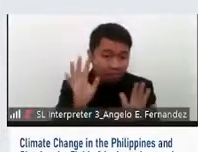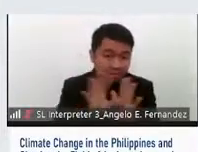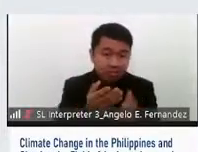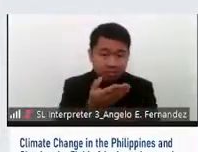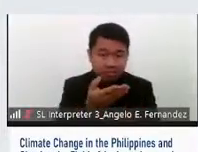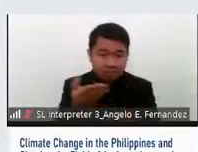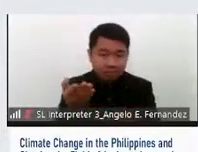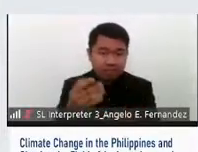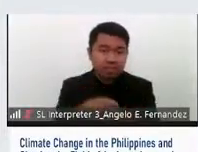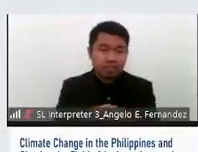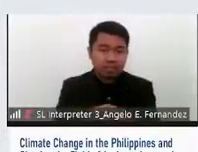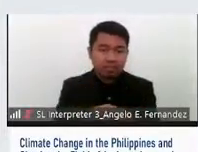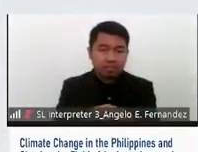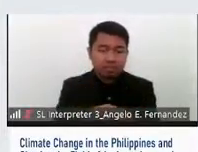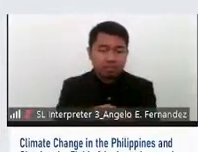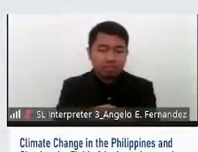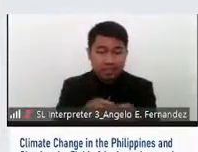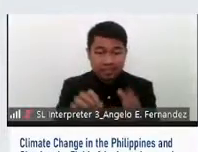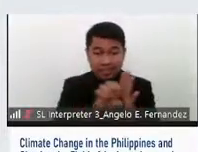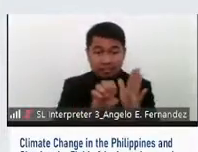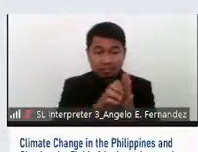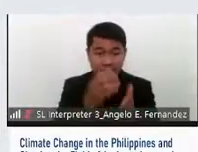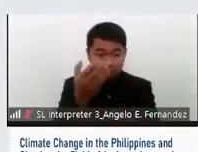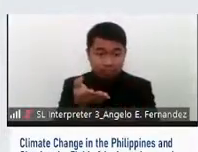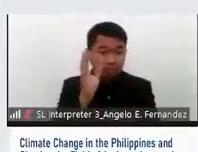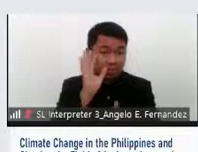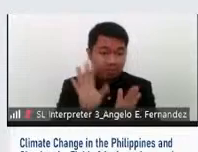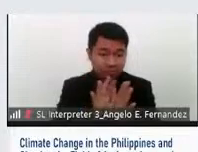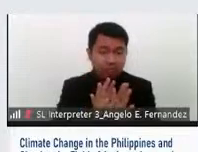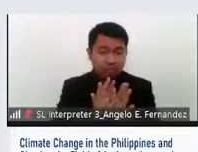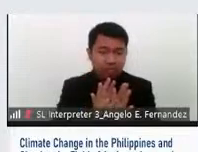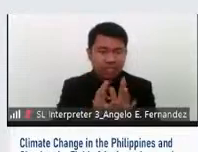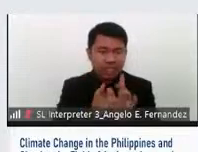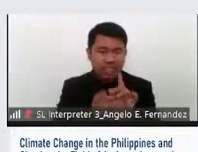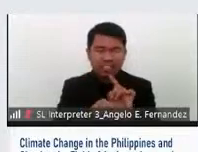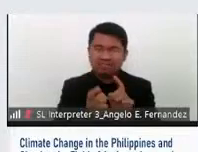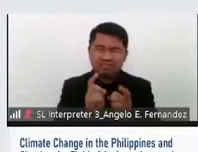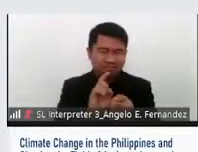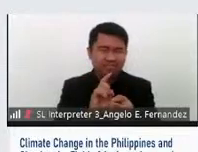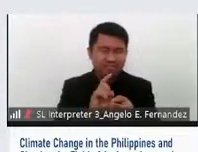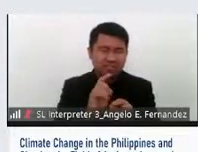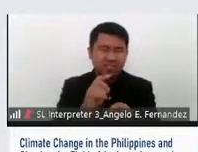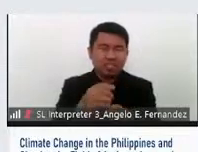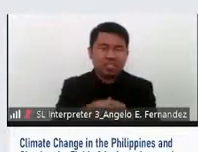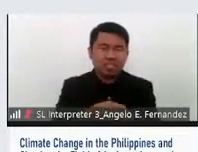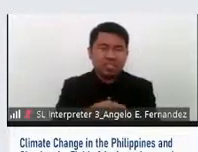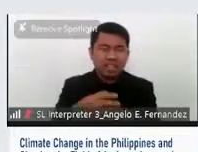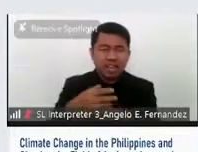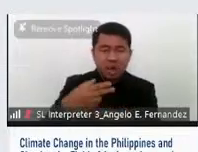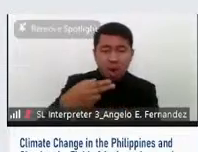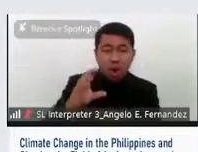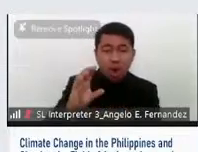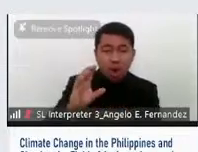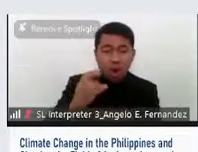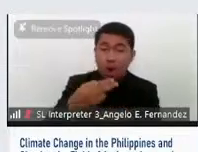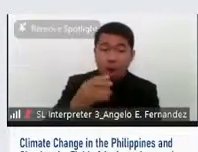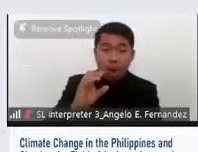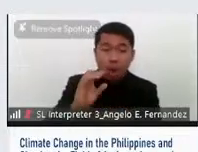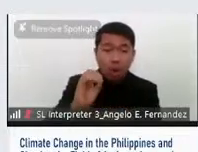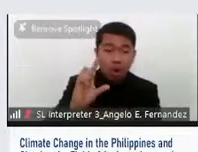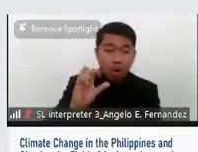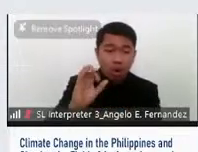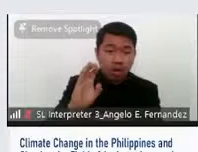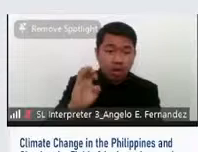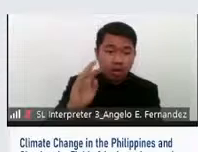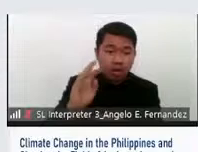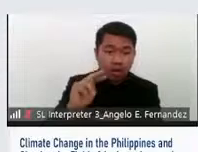show, for example, these changes above the late Holocene sea level stand. You can see where the apex of